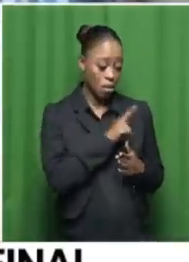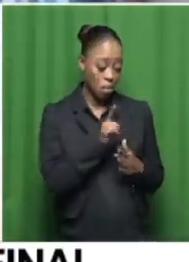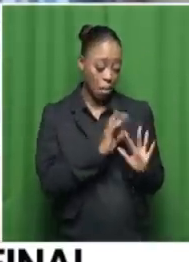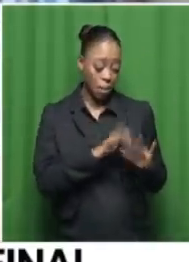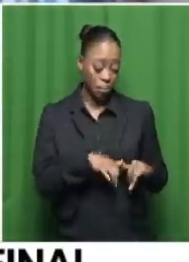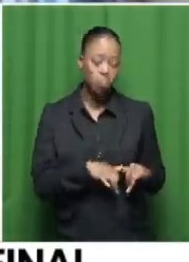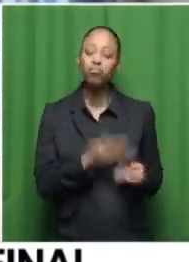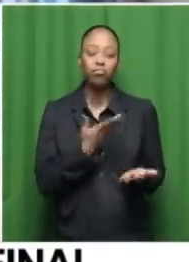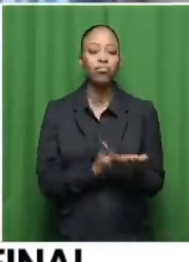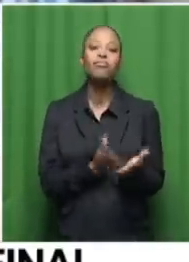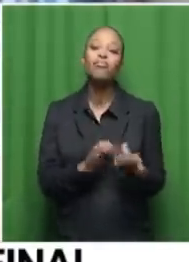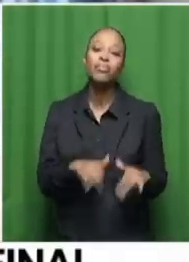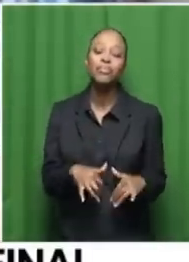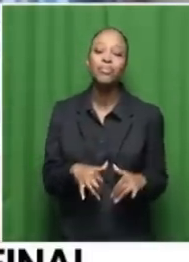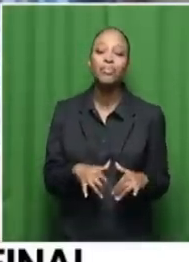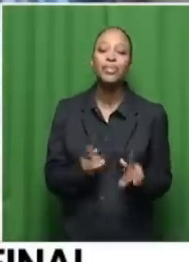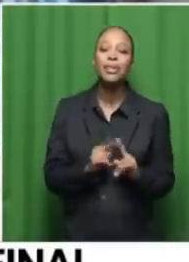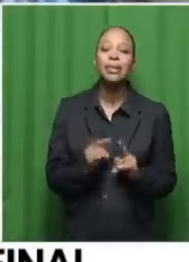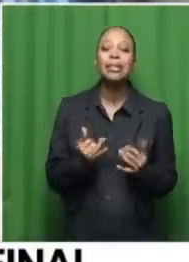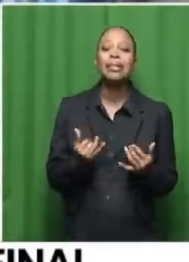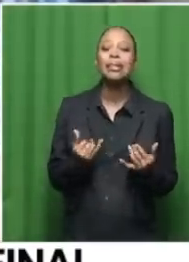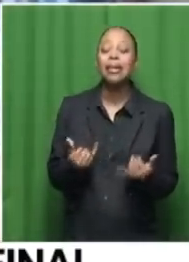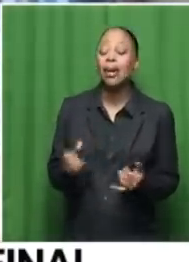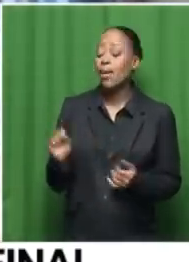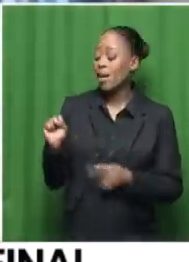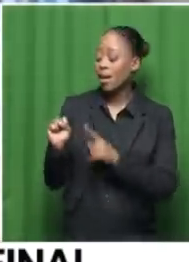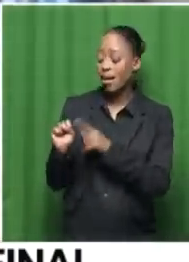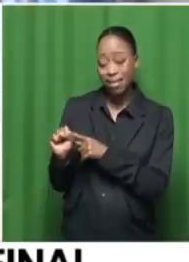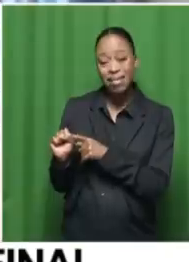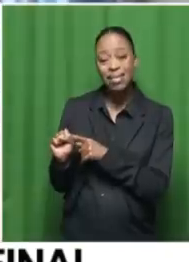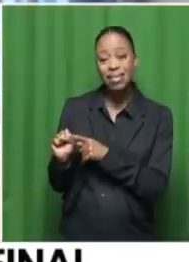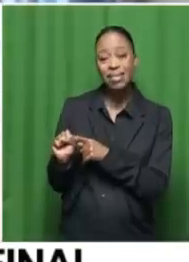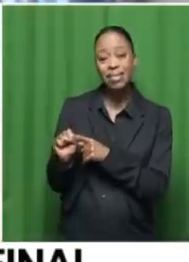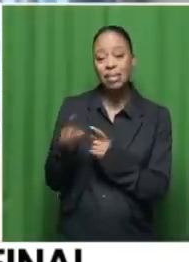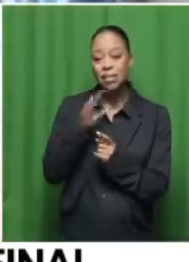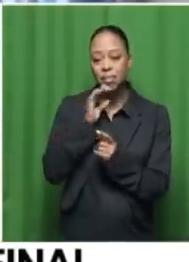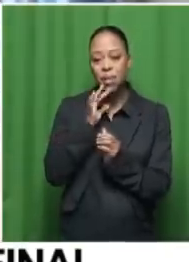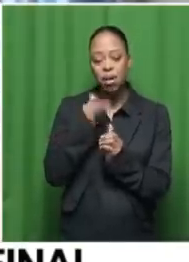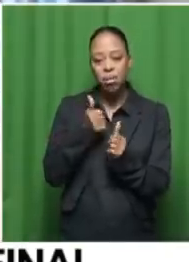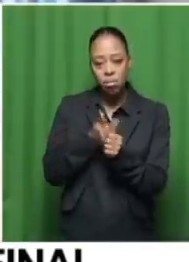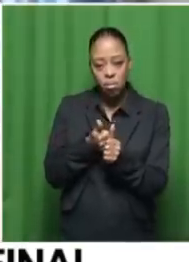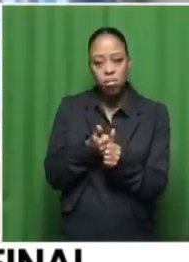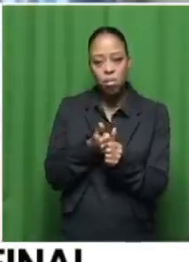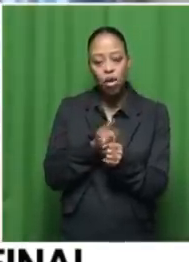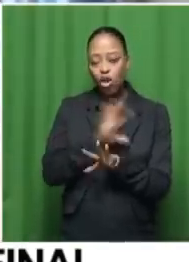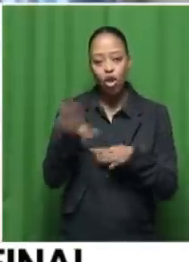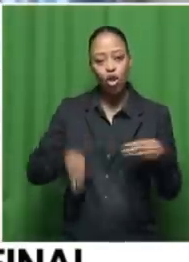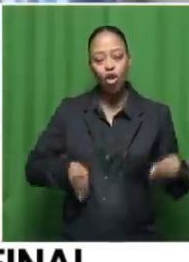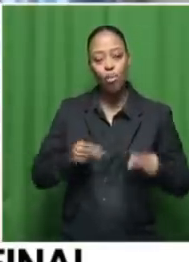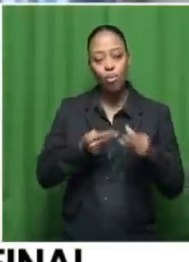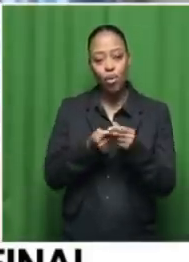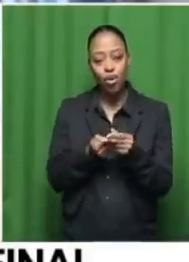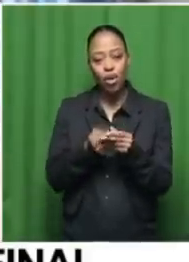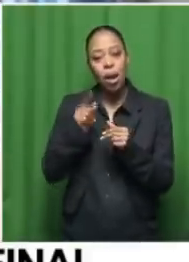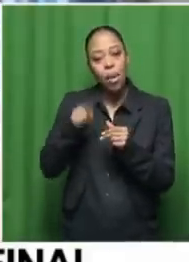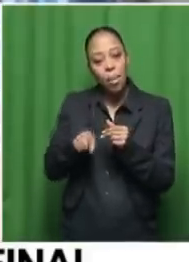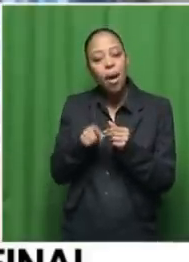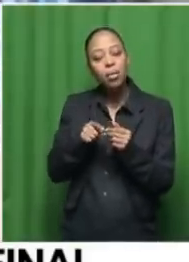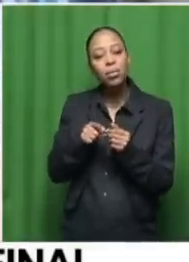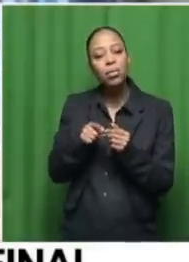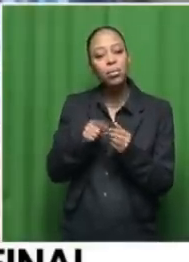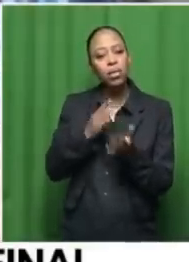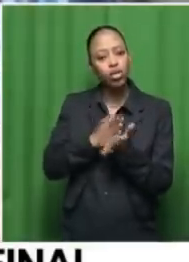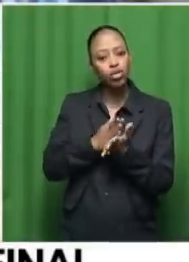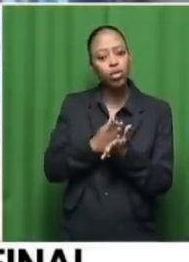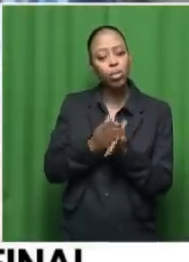Parliament. A proper STIRS compliant anti-corruption unit ought to have secure tenure